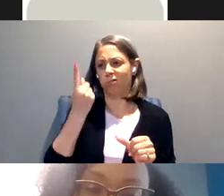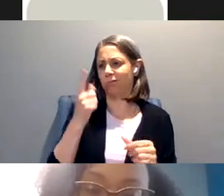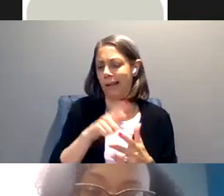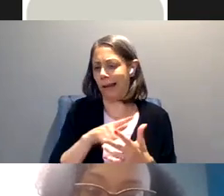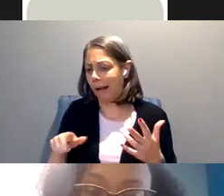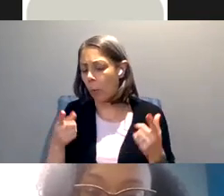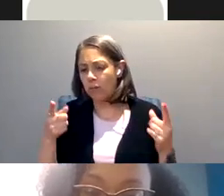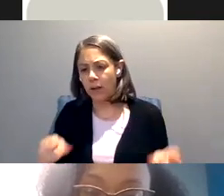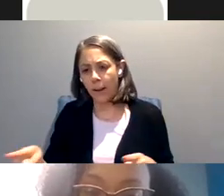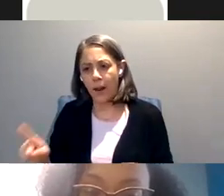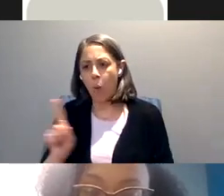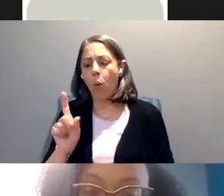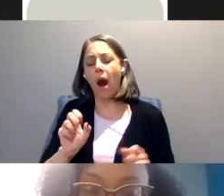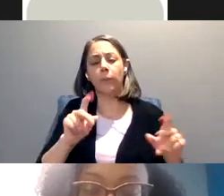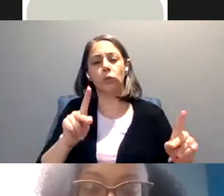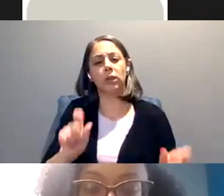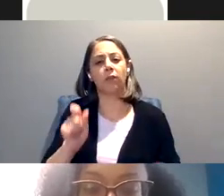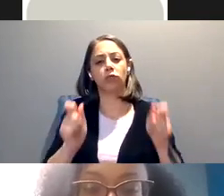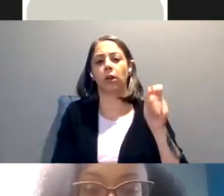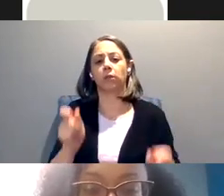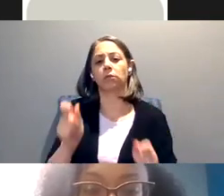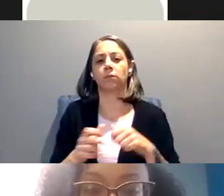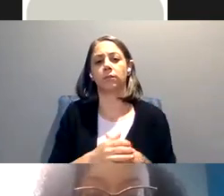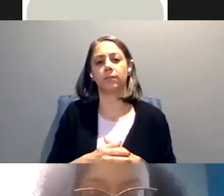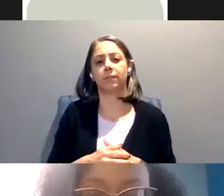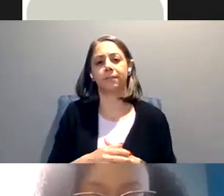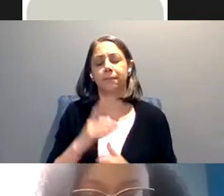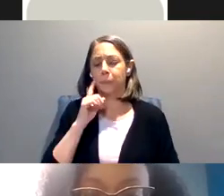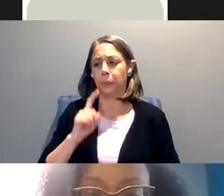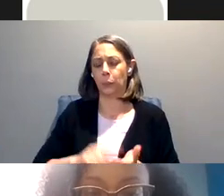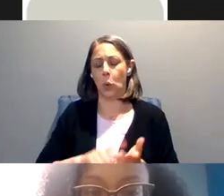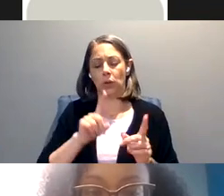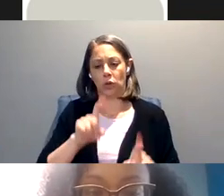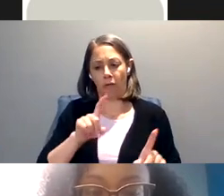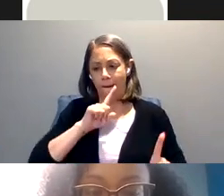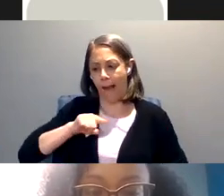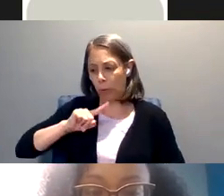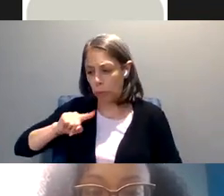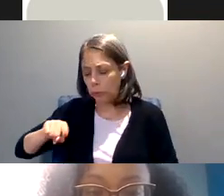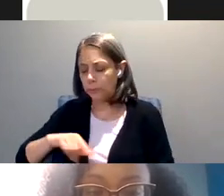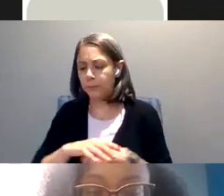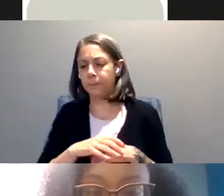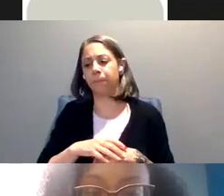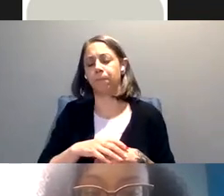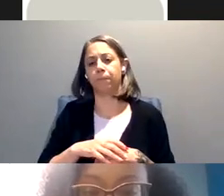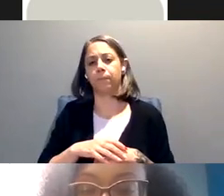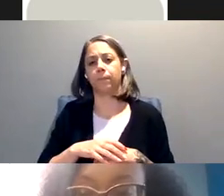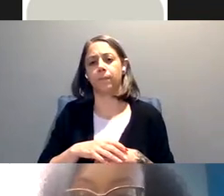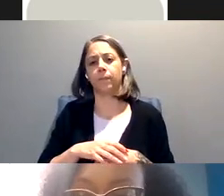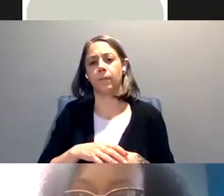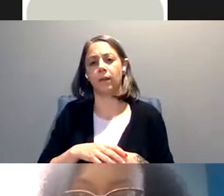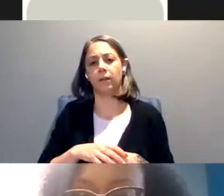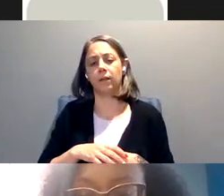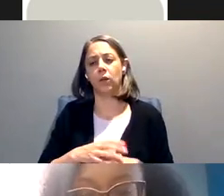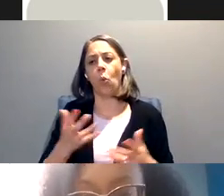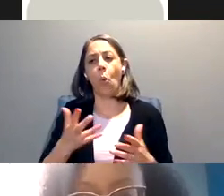there are opportunities to do things different. And they found that among the issues that kind of